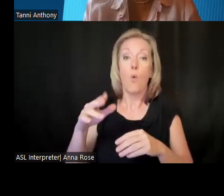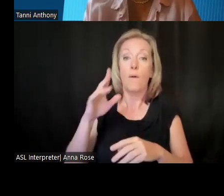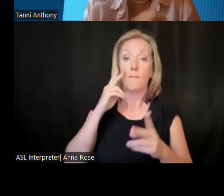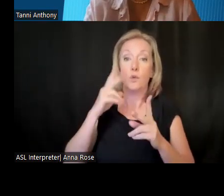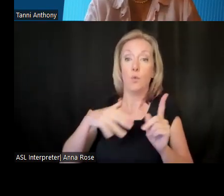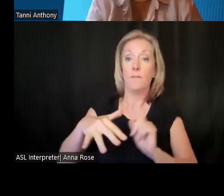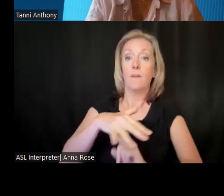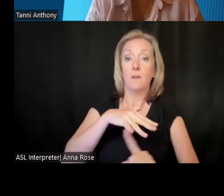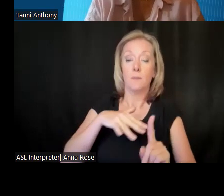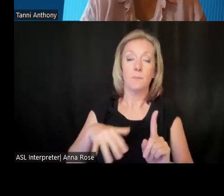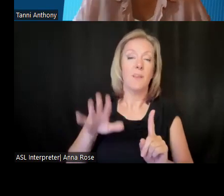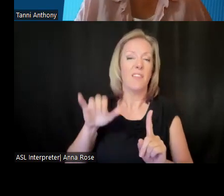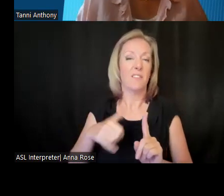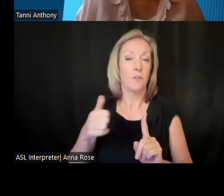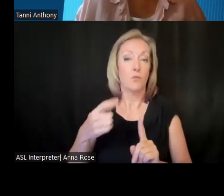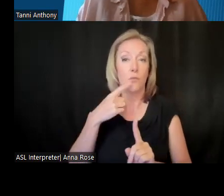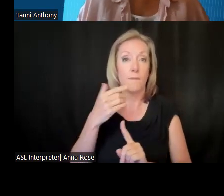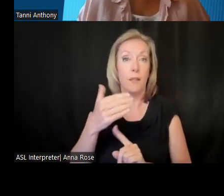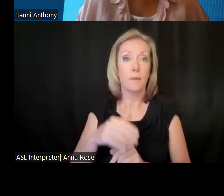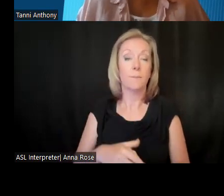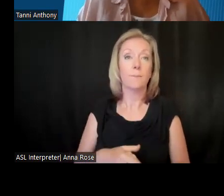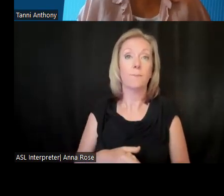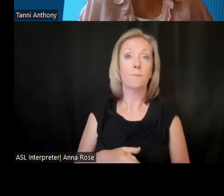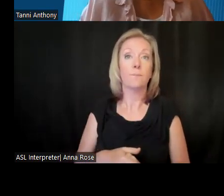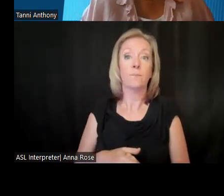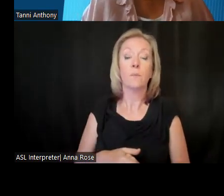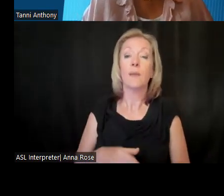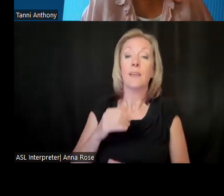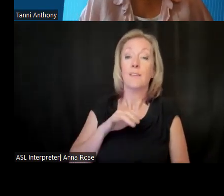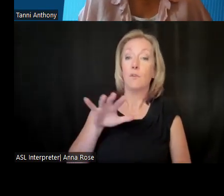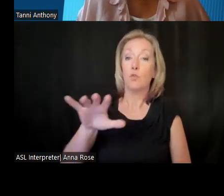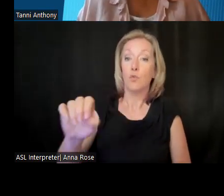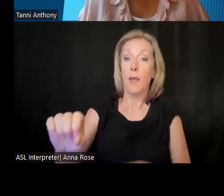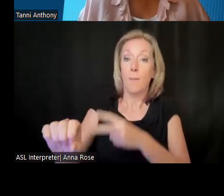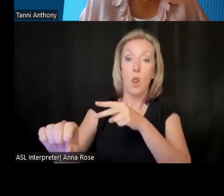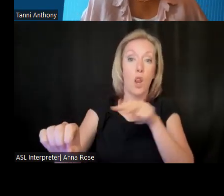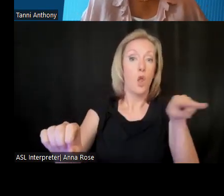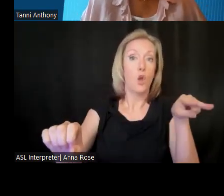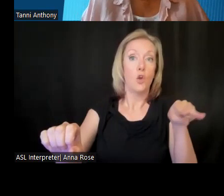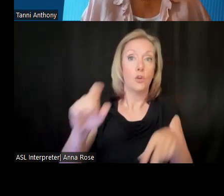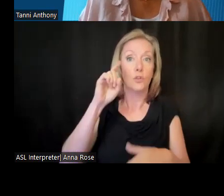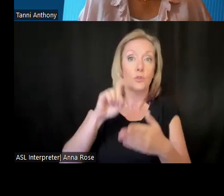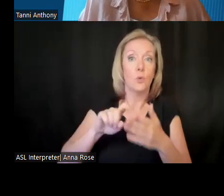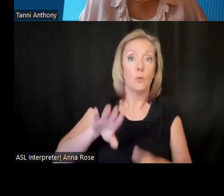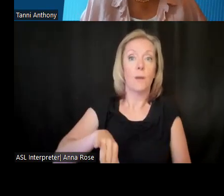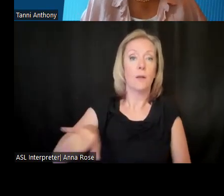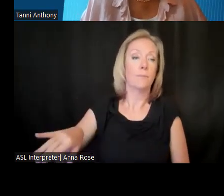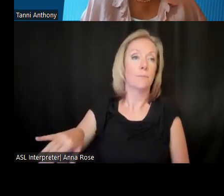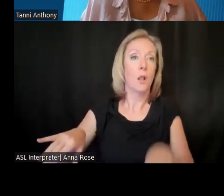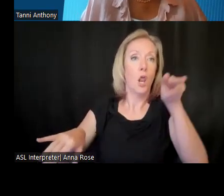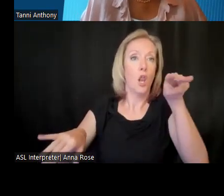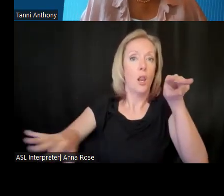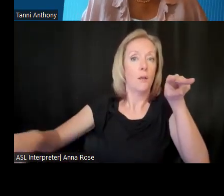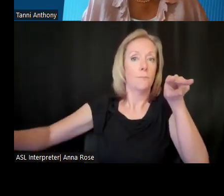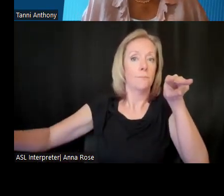that's a red flag. Does the child look away when reaching? So we see the kid on the bottom left, she's clearly eyes are